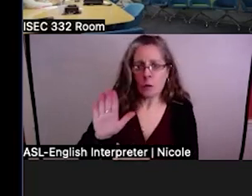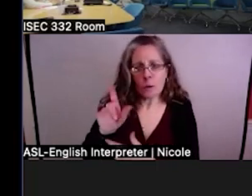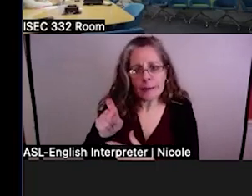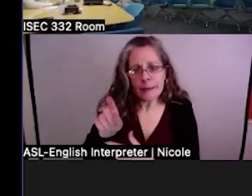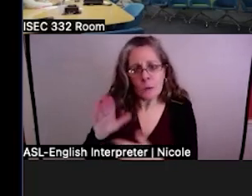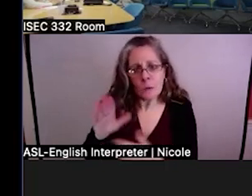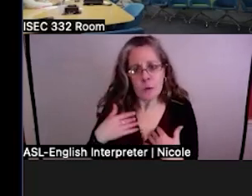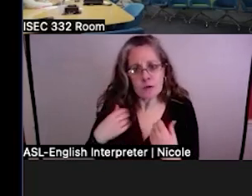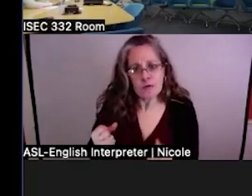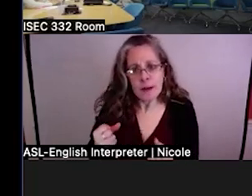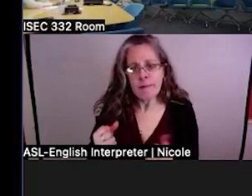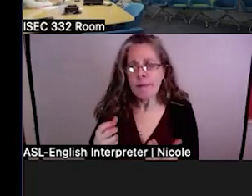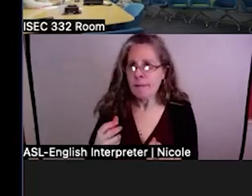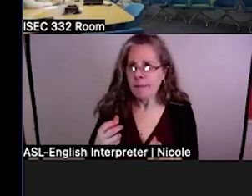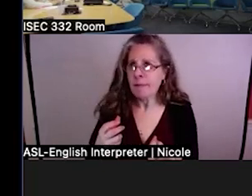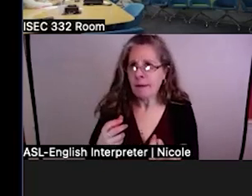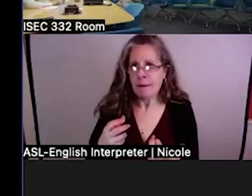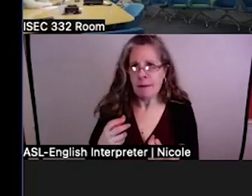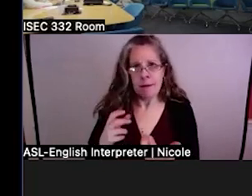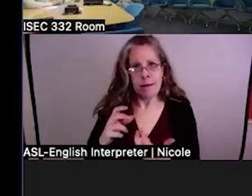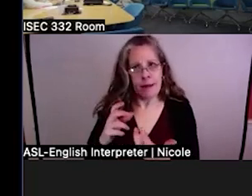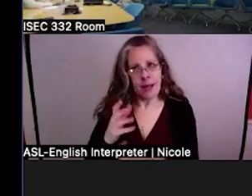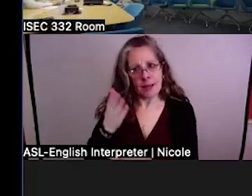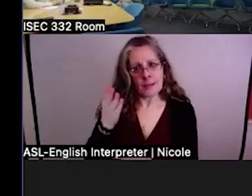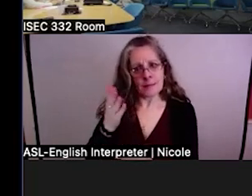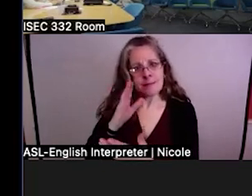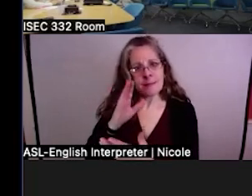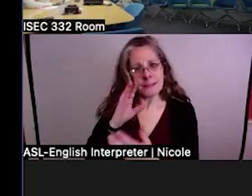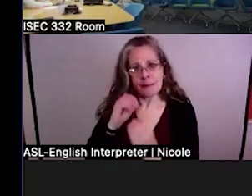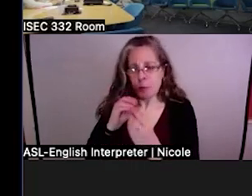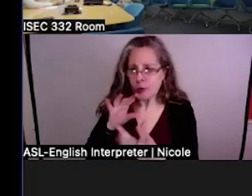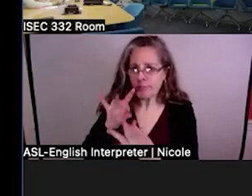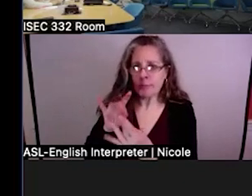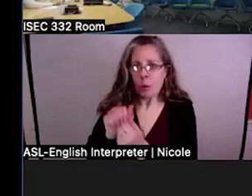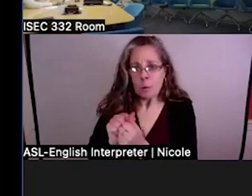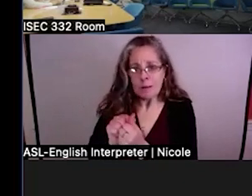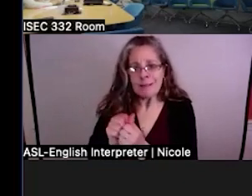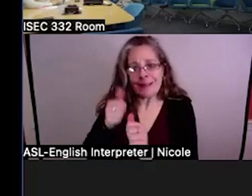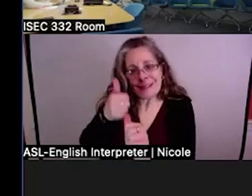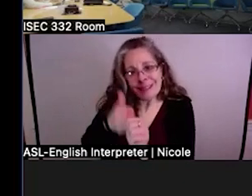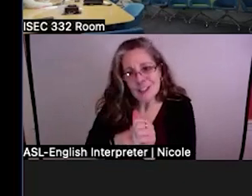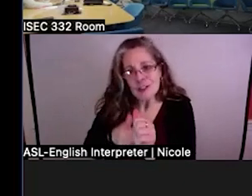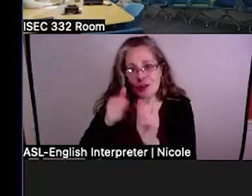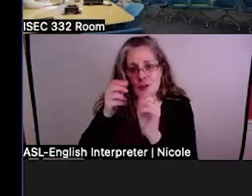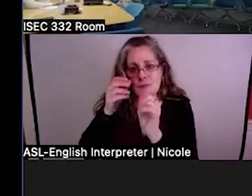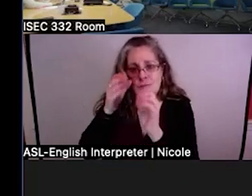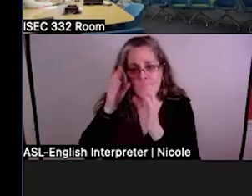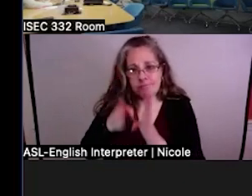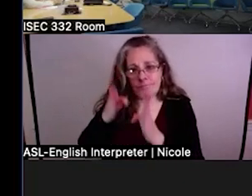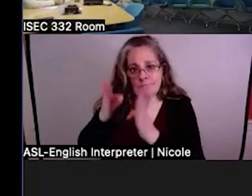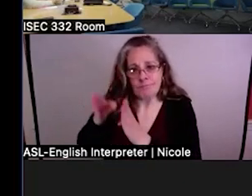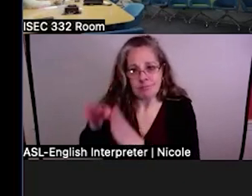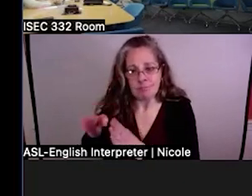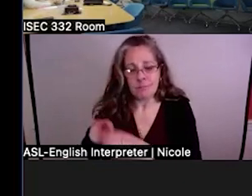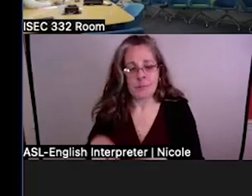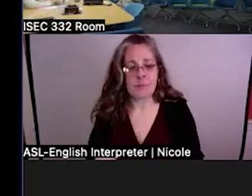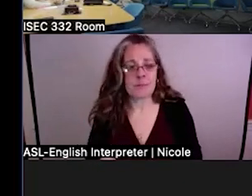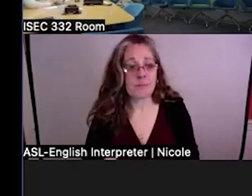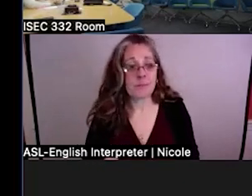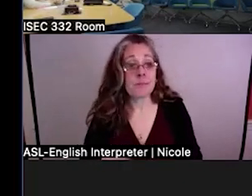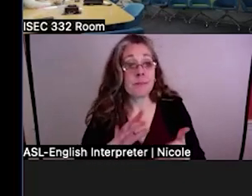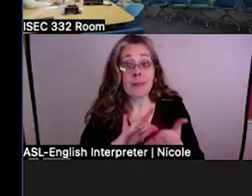it's much more centered around the individual. If you look at the medical model and we